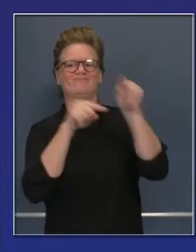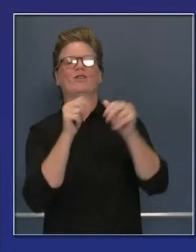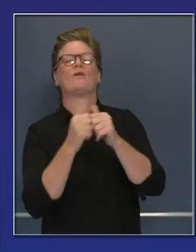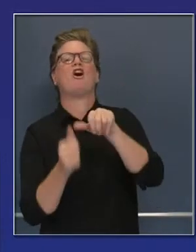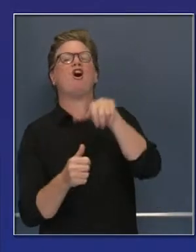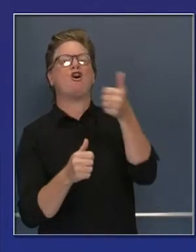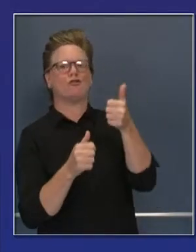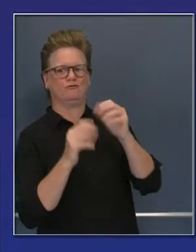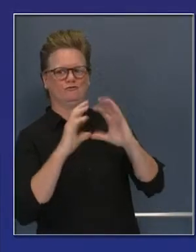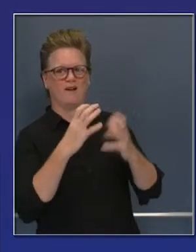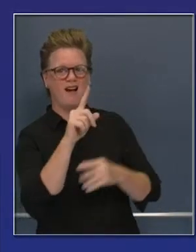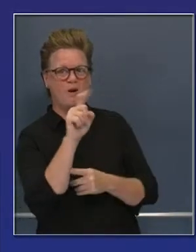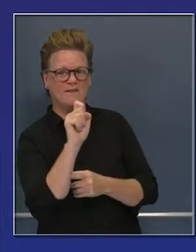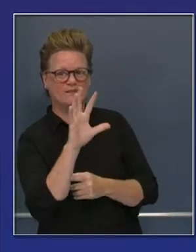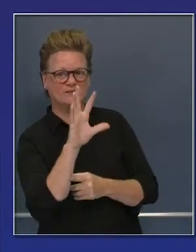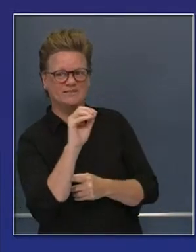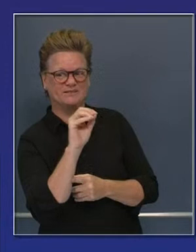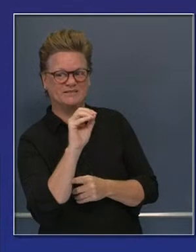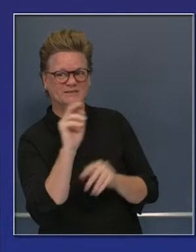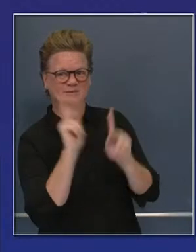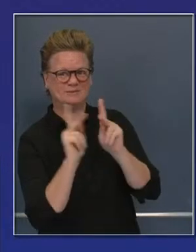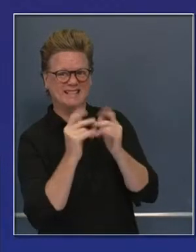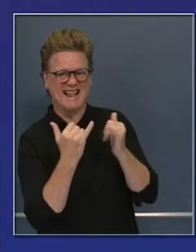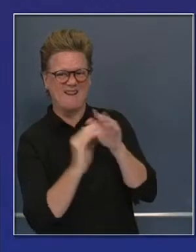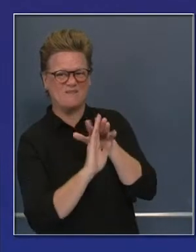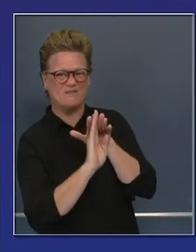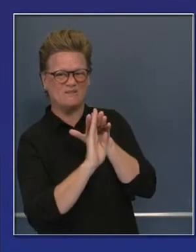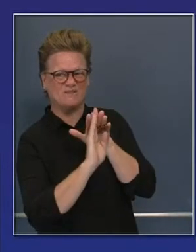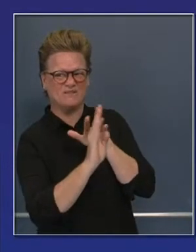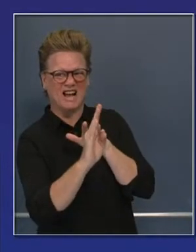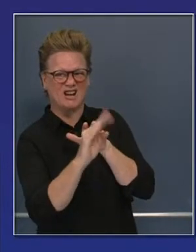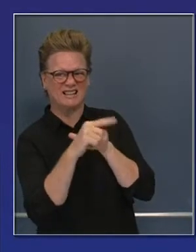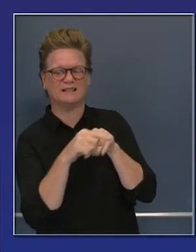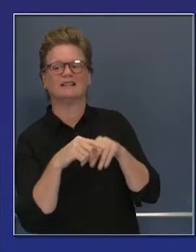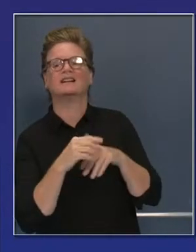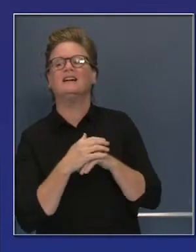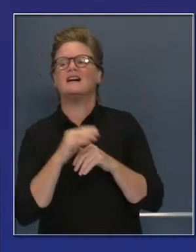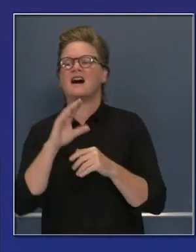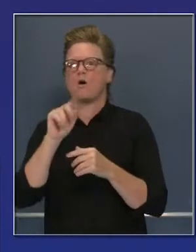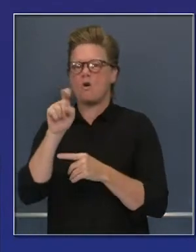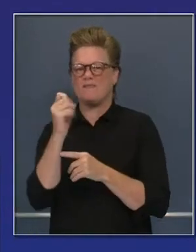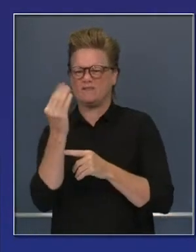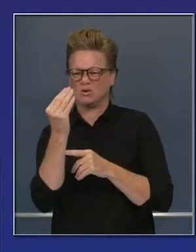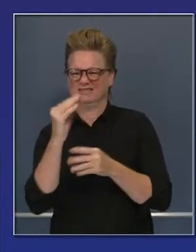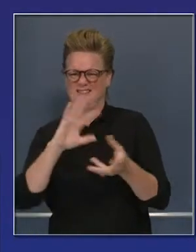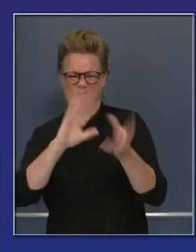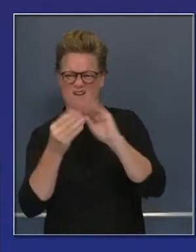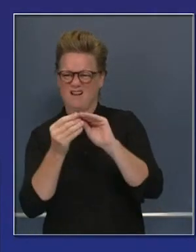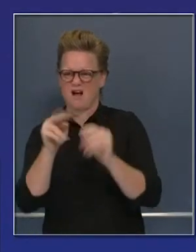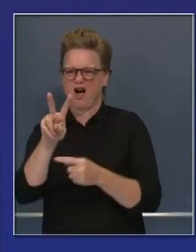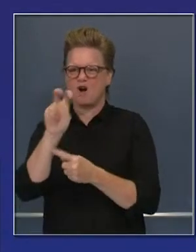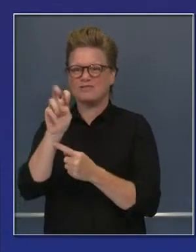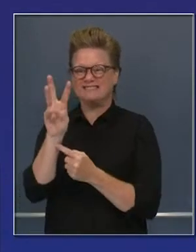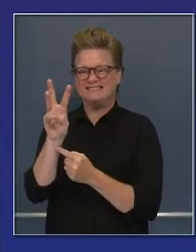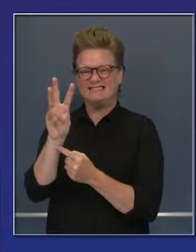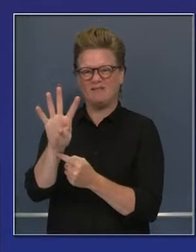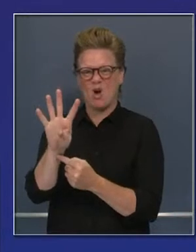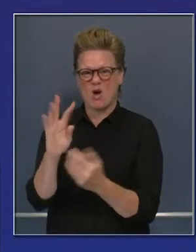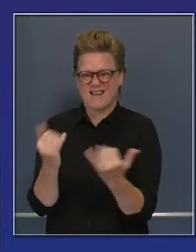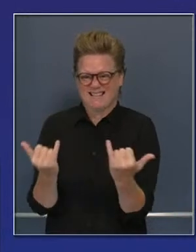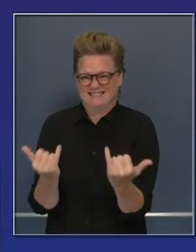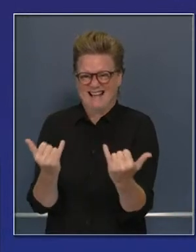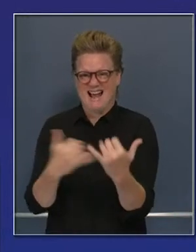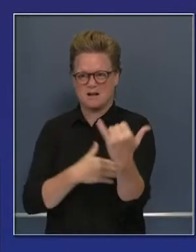people and another 14. So over 164 individuals were evacuated just this